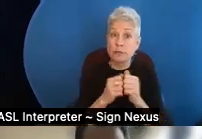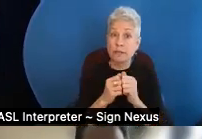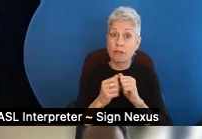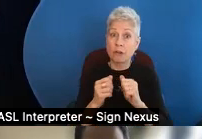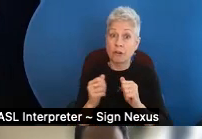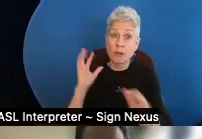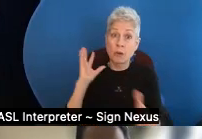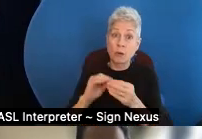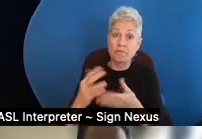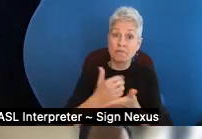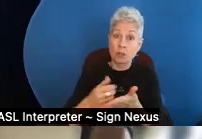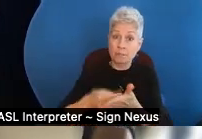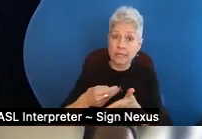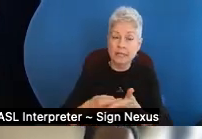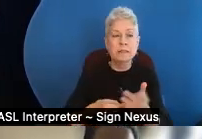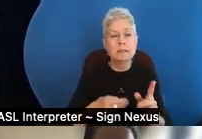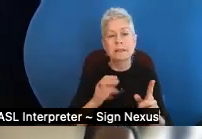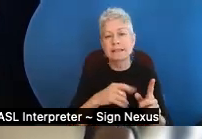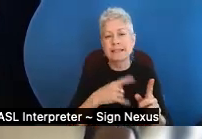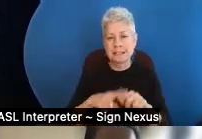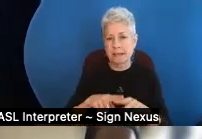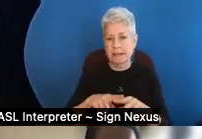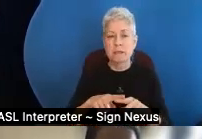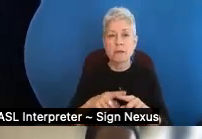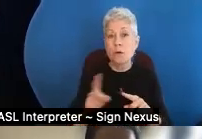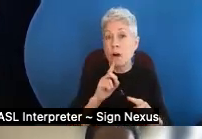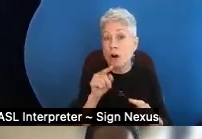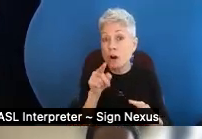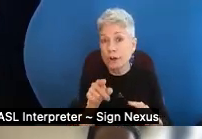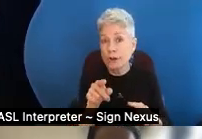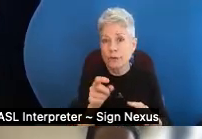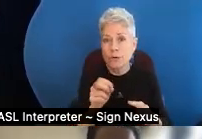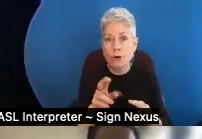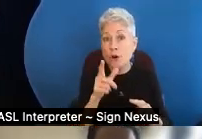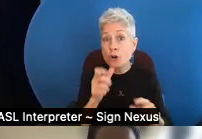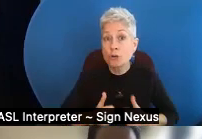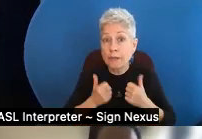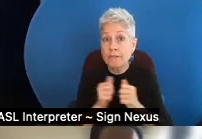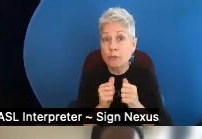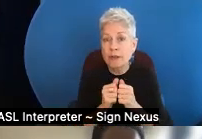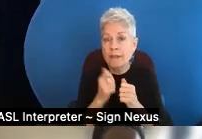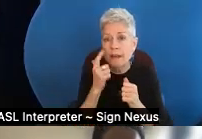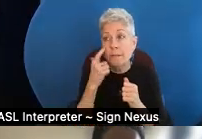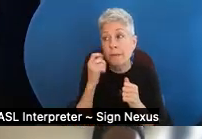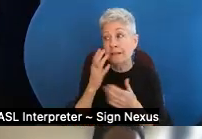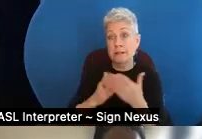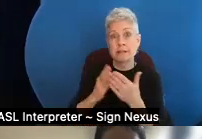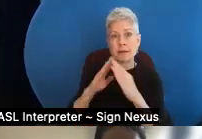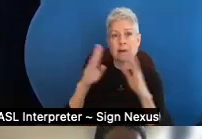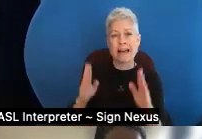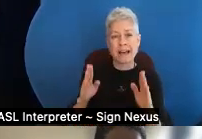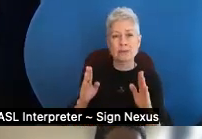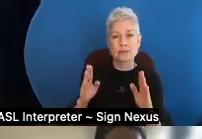It all depends, right? Like where you are or who you live with, because for some, household income is